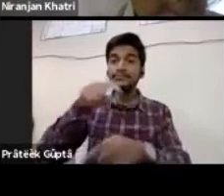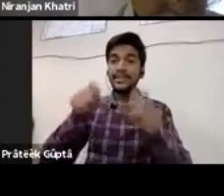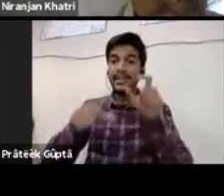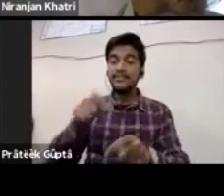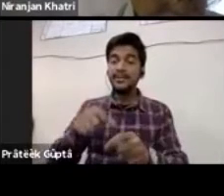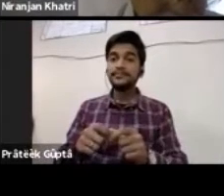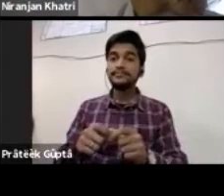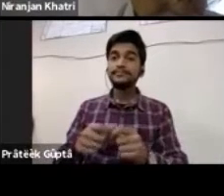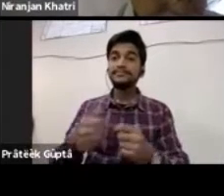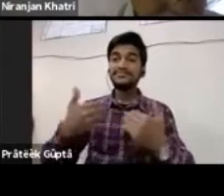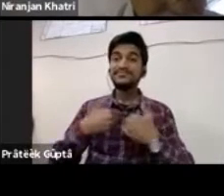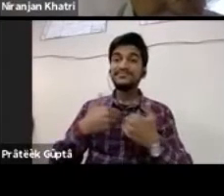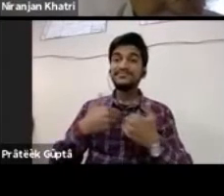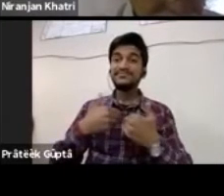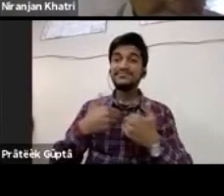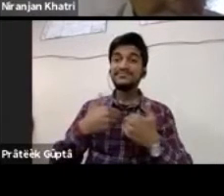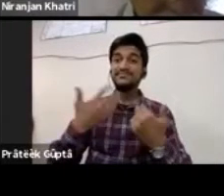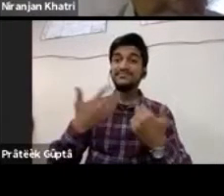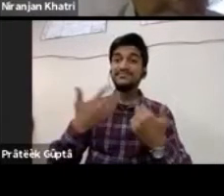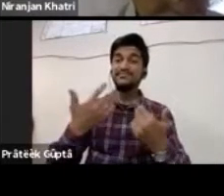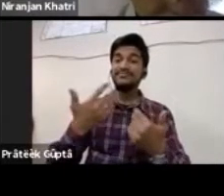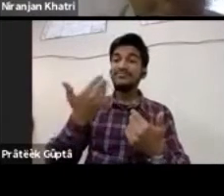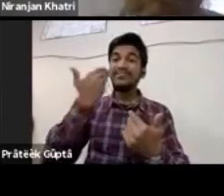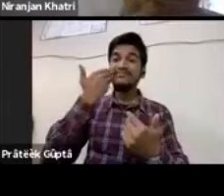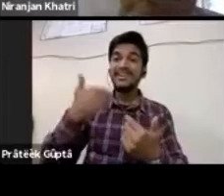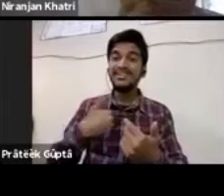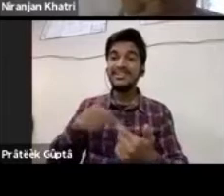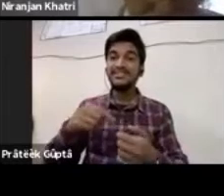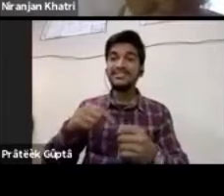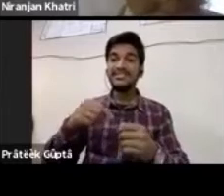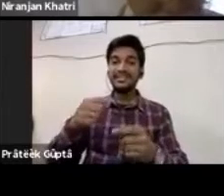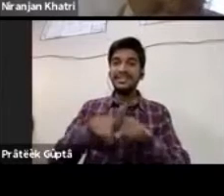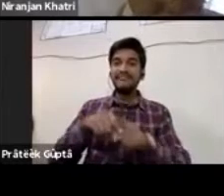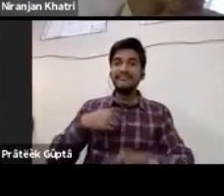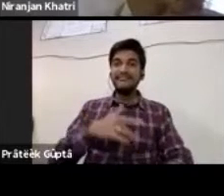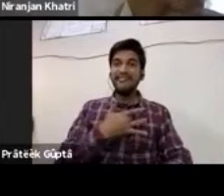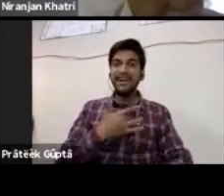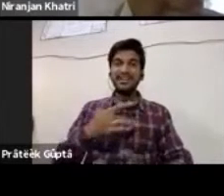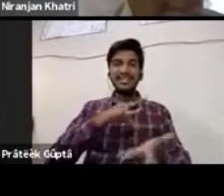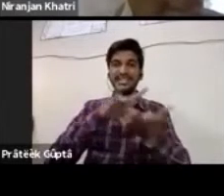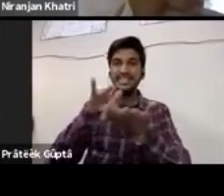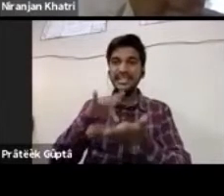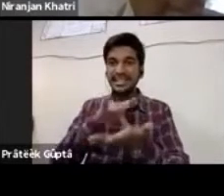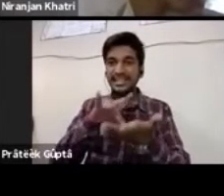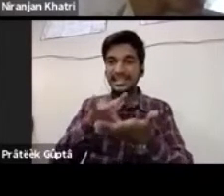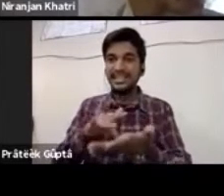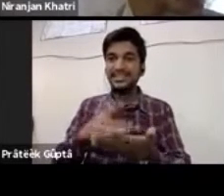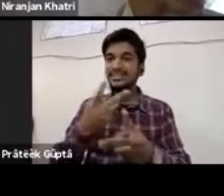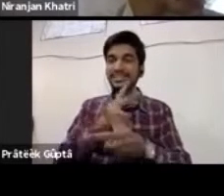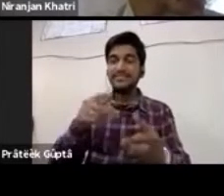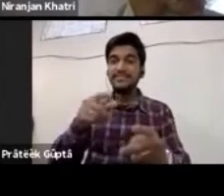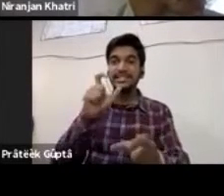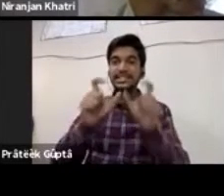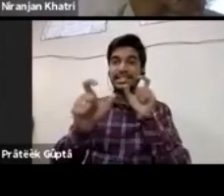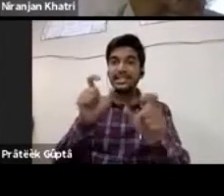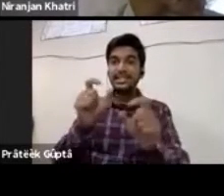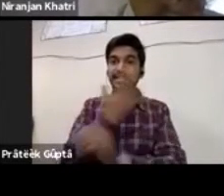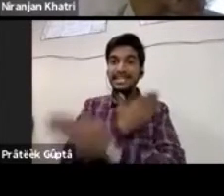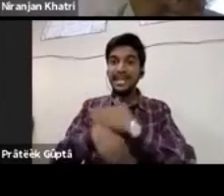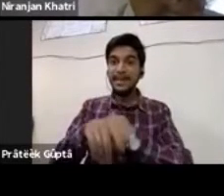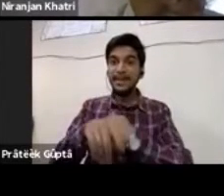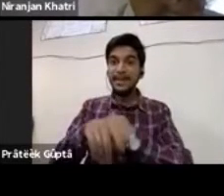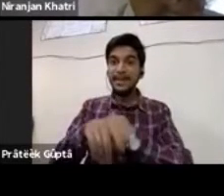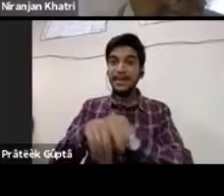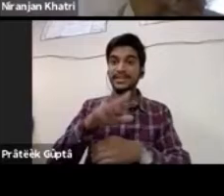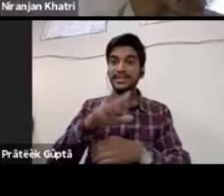went through. Environmental stigma is much more than disability disgrace. If I never